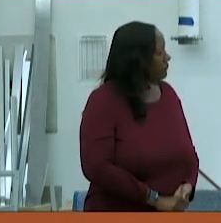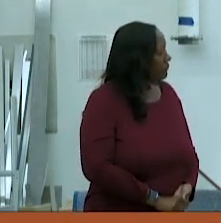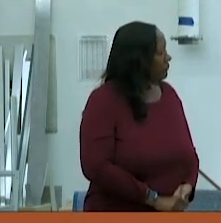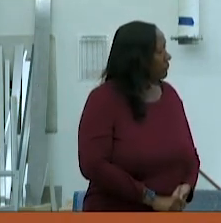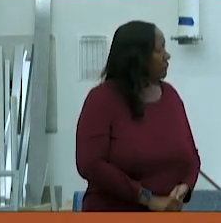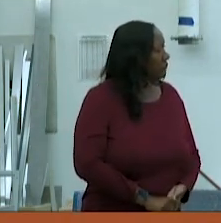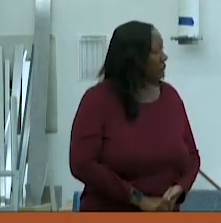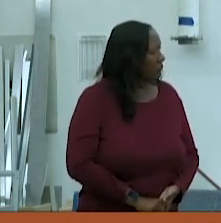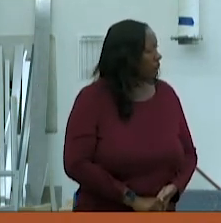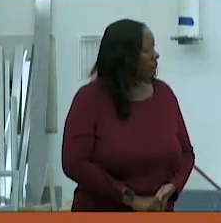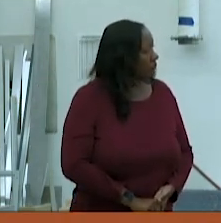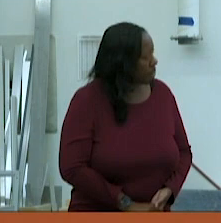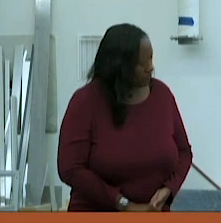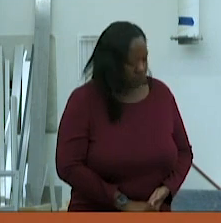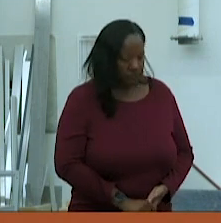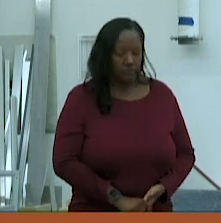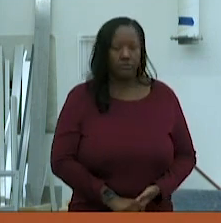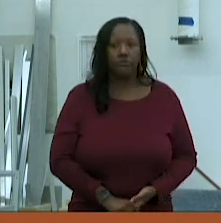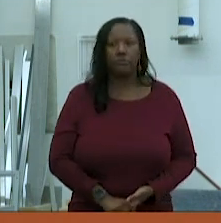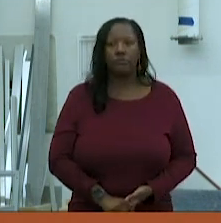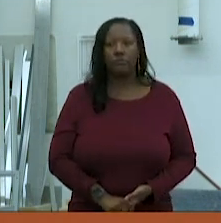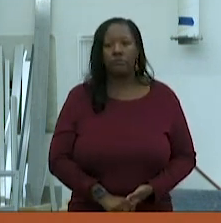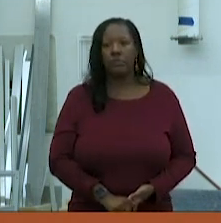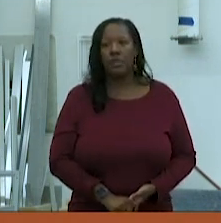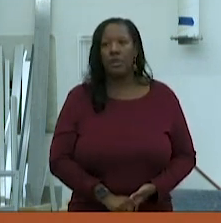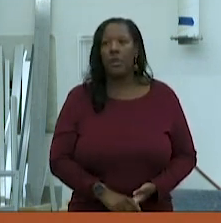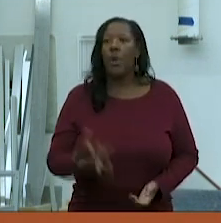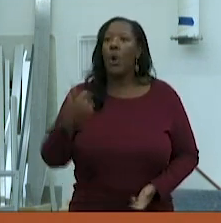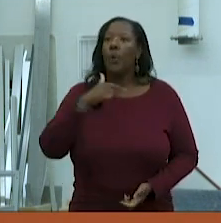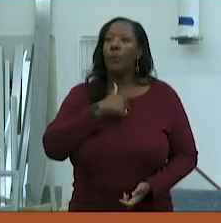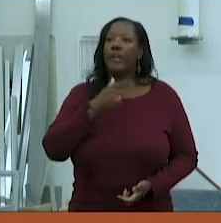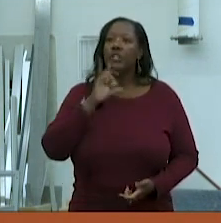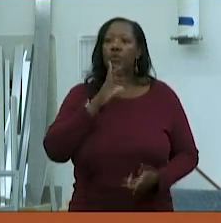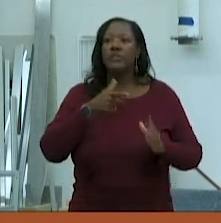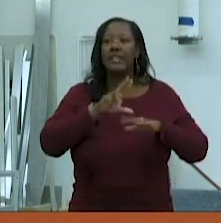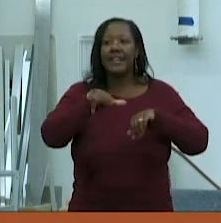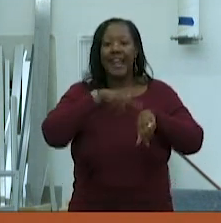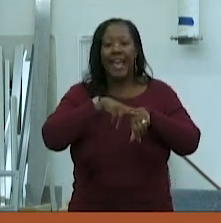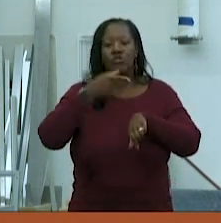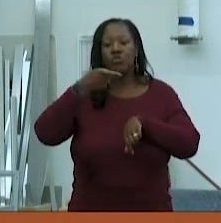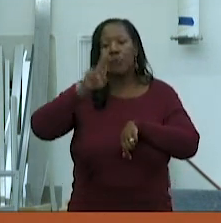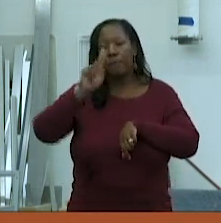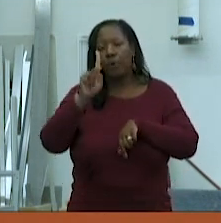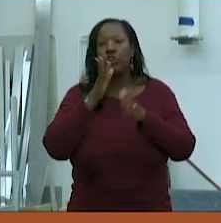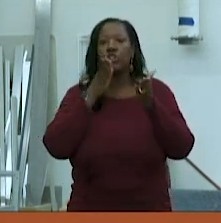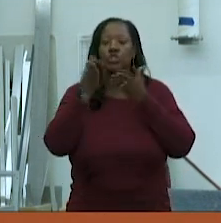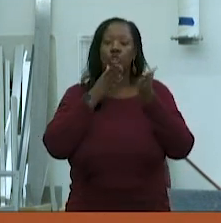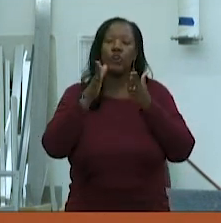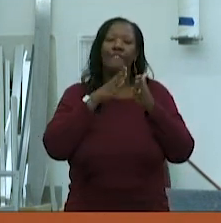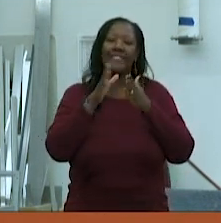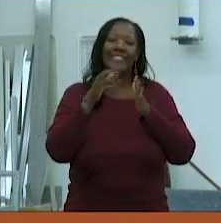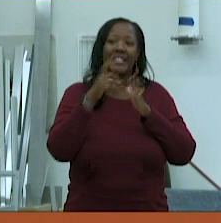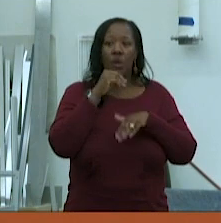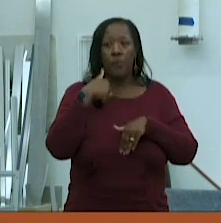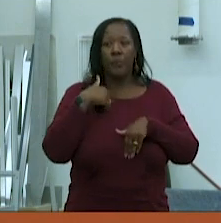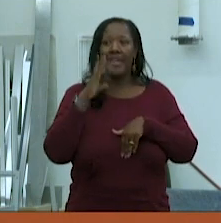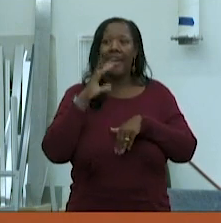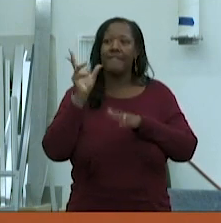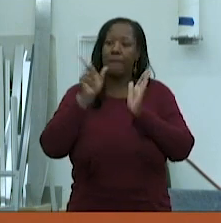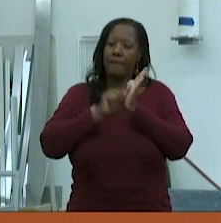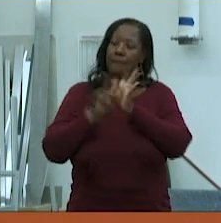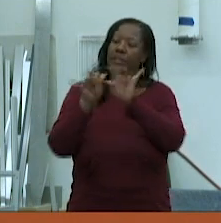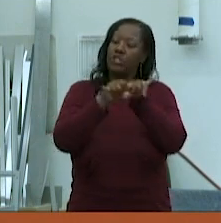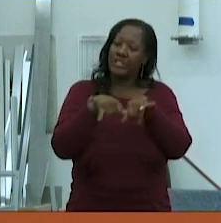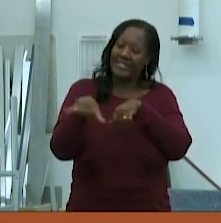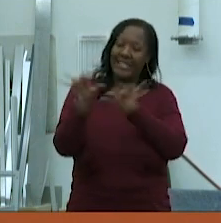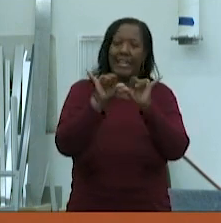We go after the National Park Service guidelines. The National Park Service has a published standard guide for exhibit planning